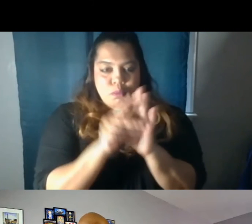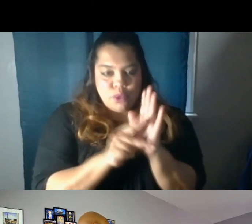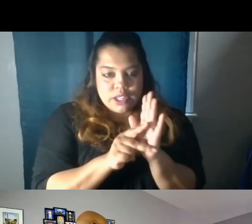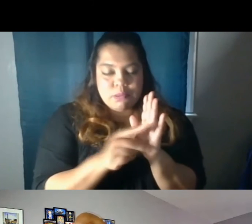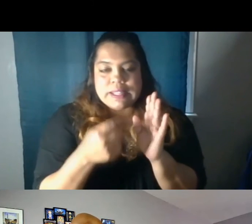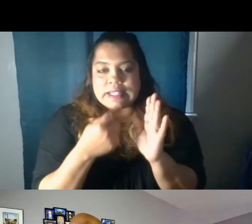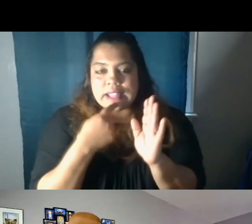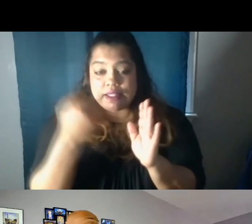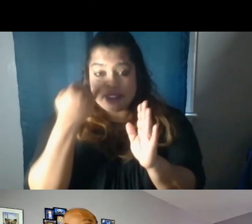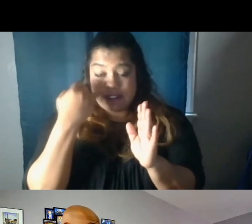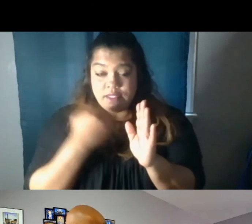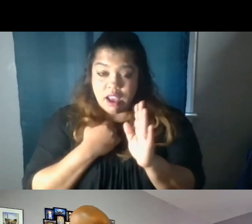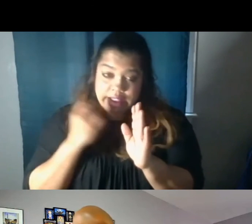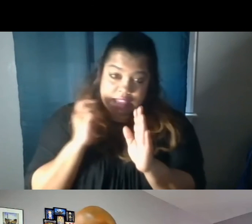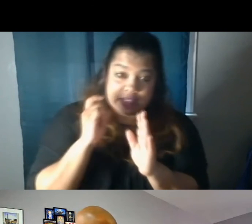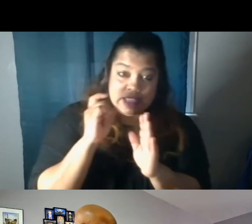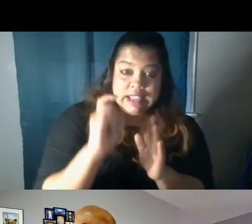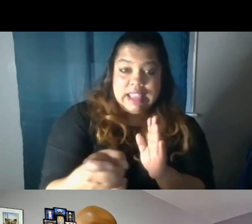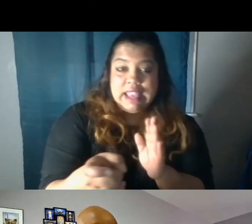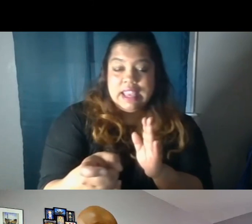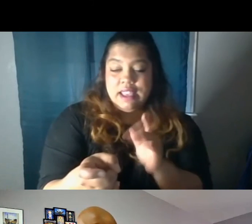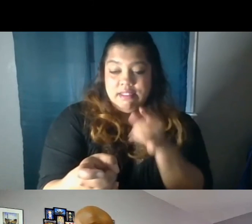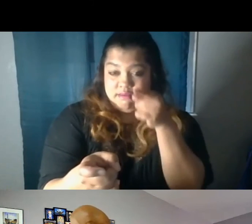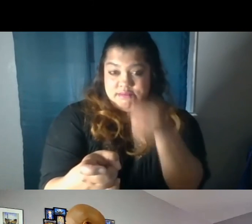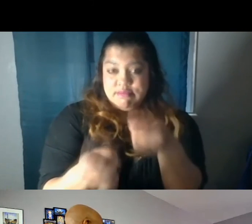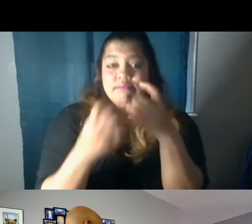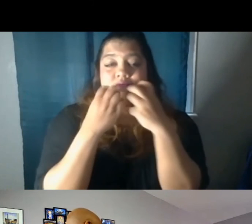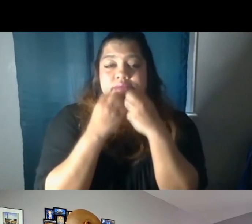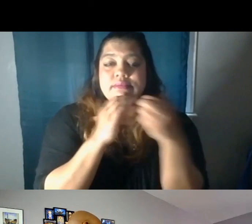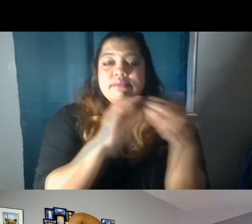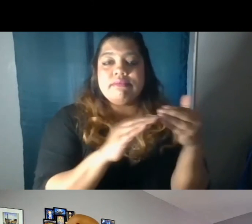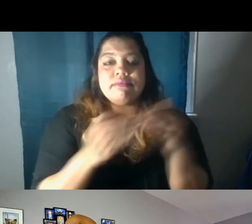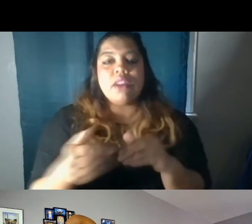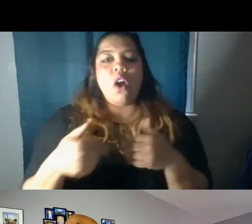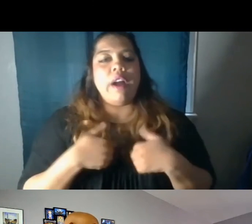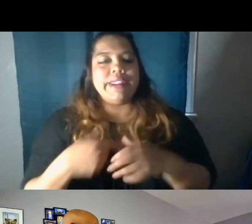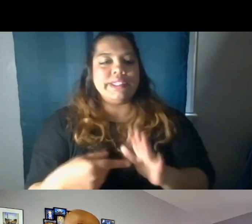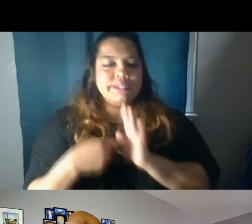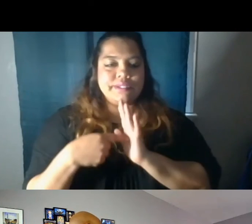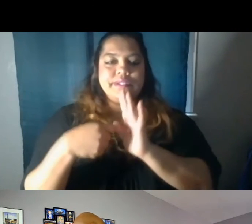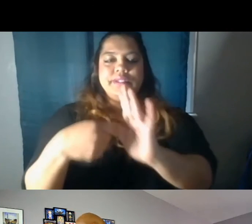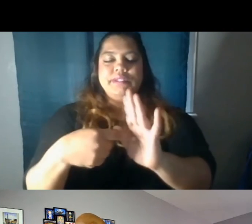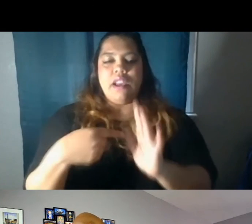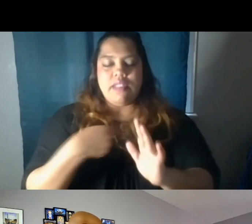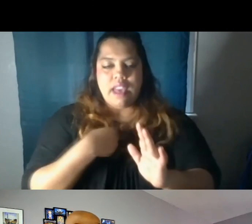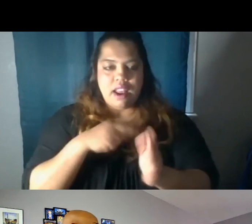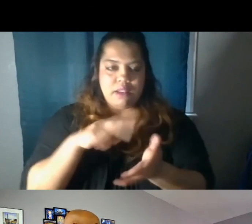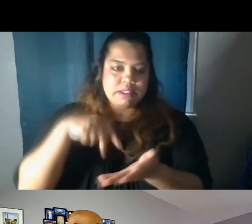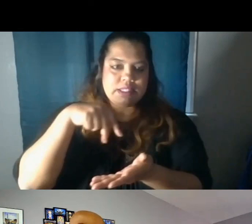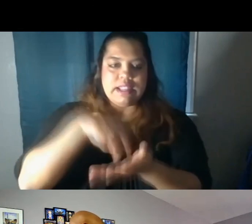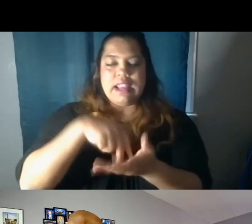the spiritual principle that says, as I sow into my beloved community,